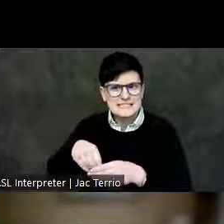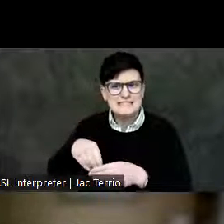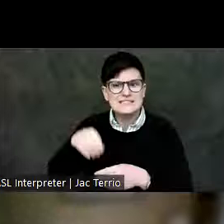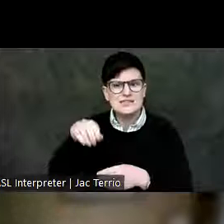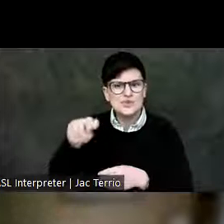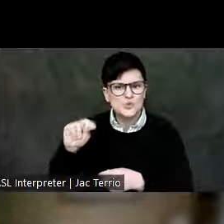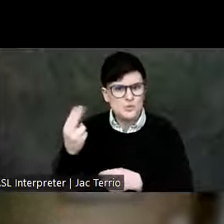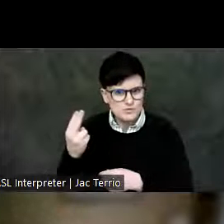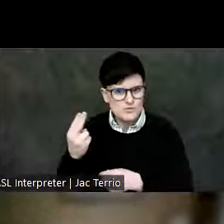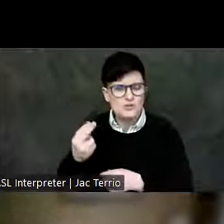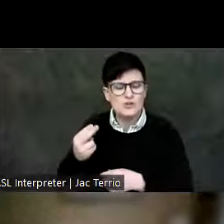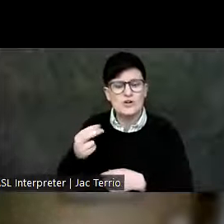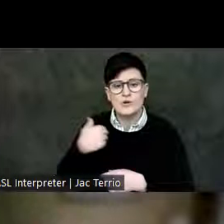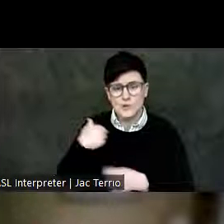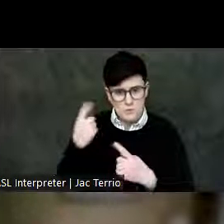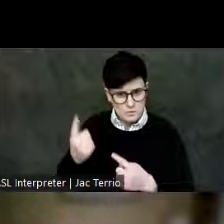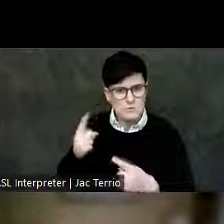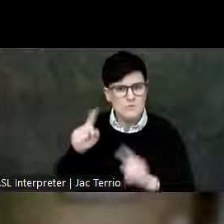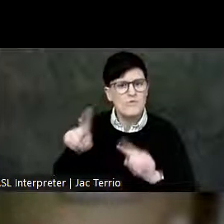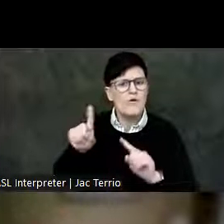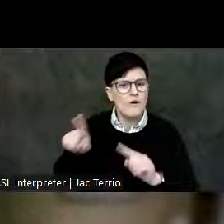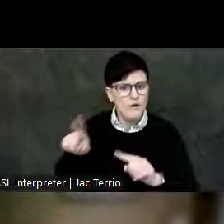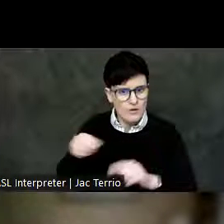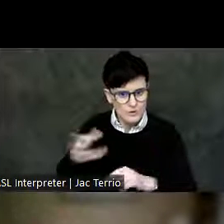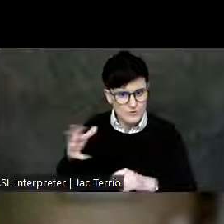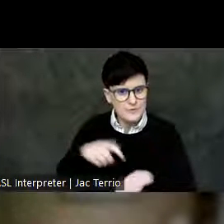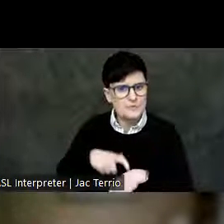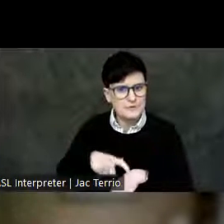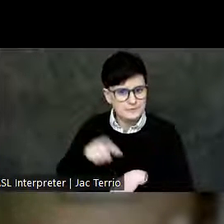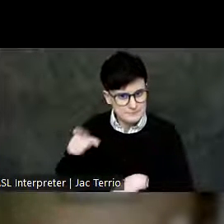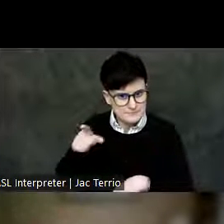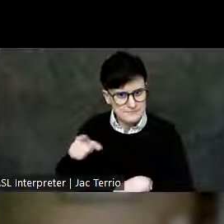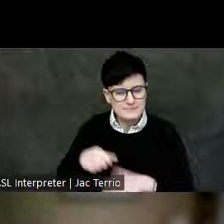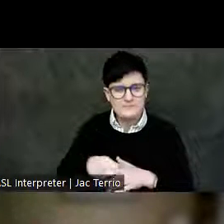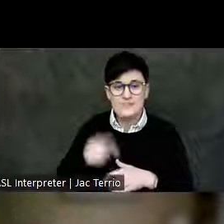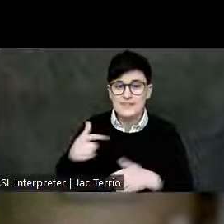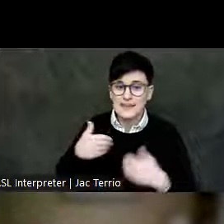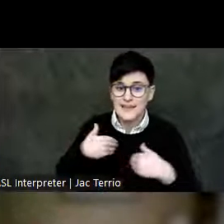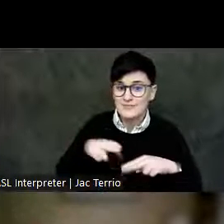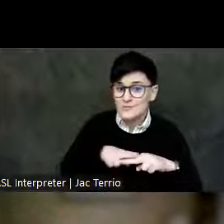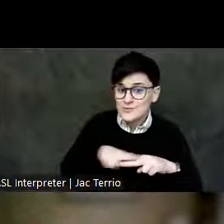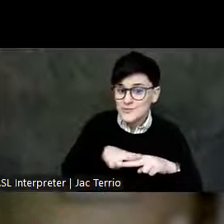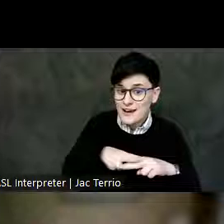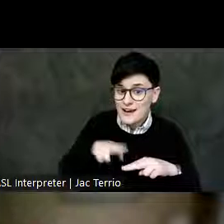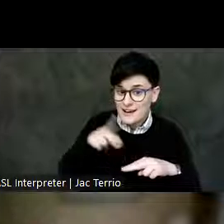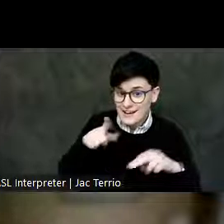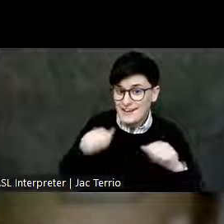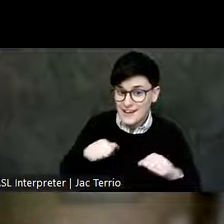done some outings there. And you know, they have a train you can ride,